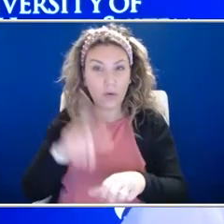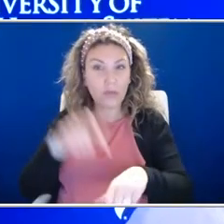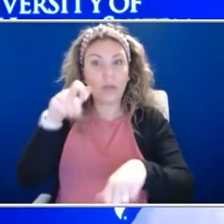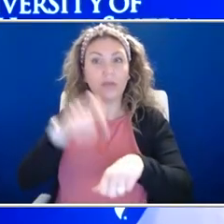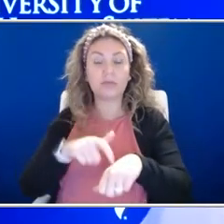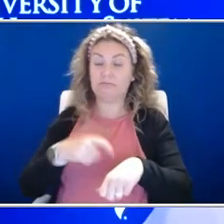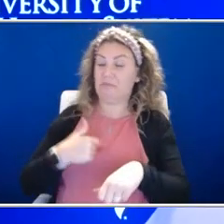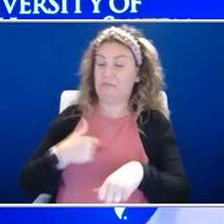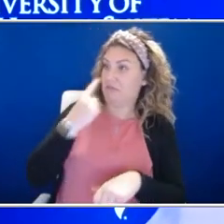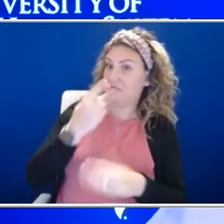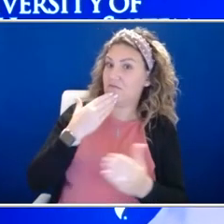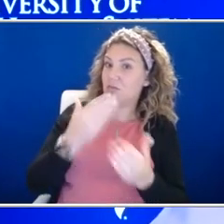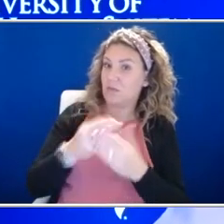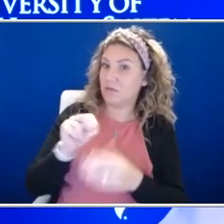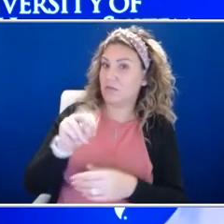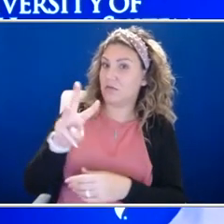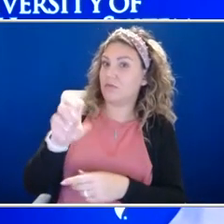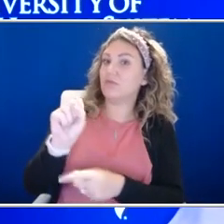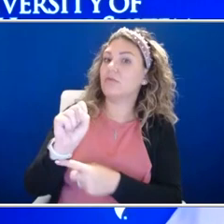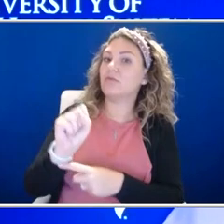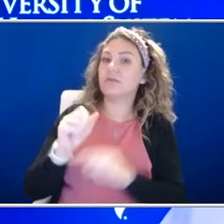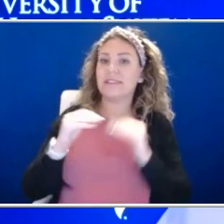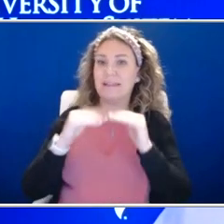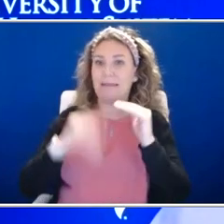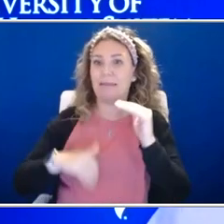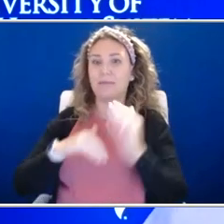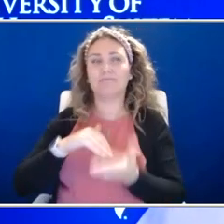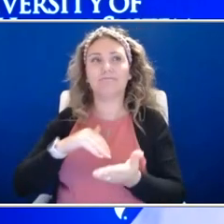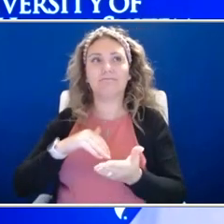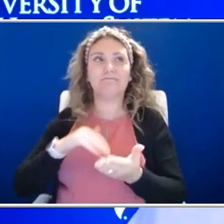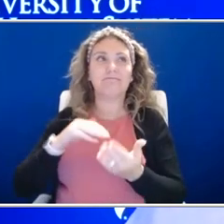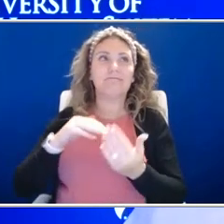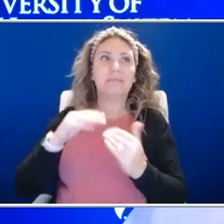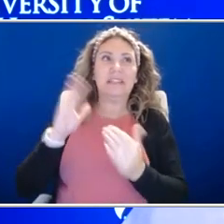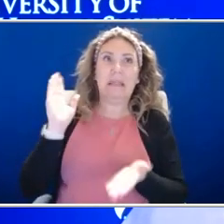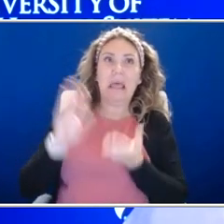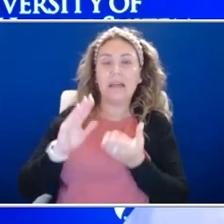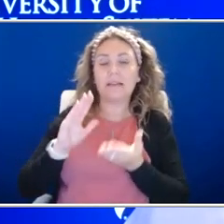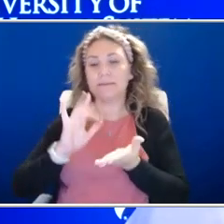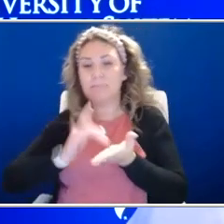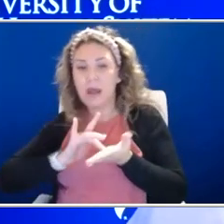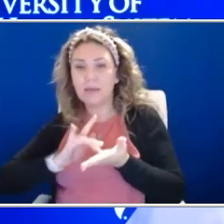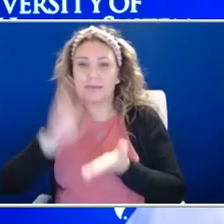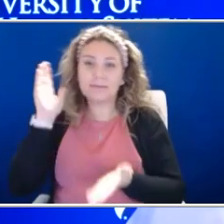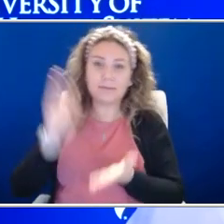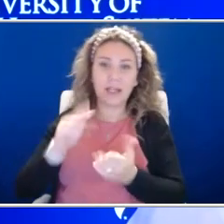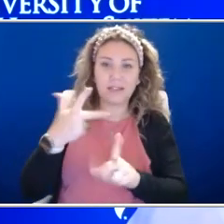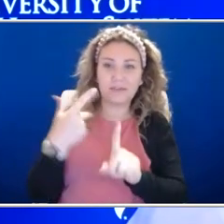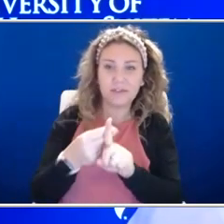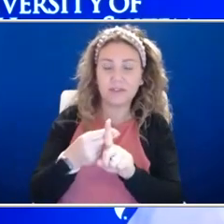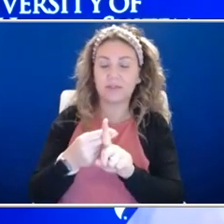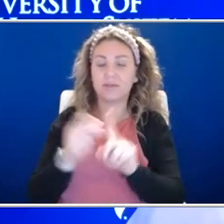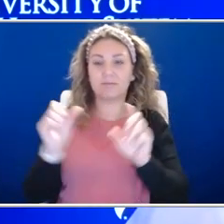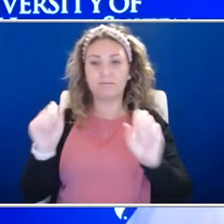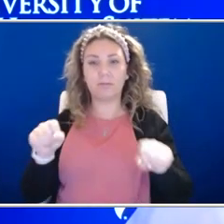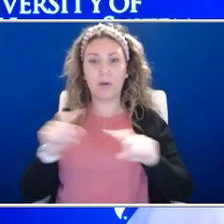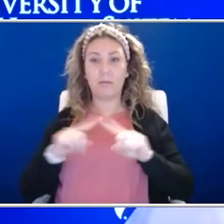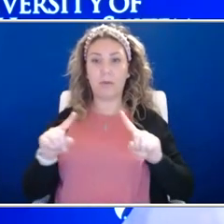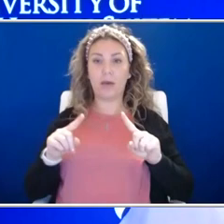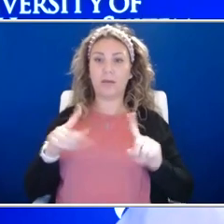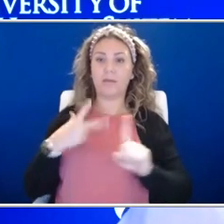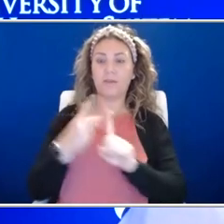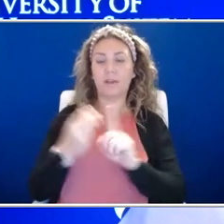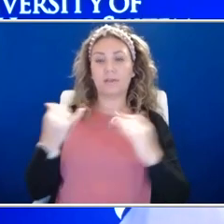I mean, obviously less medicines, less vaccines as possible. However, we know the vaccines right now that we